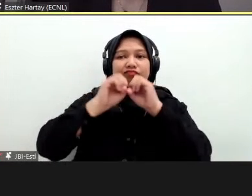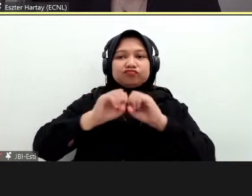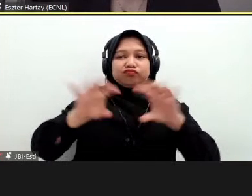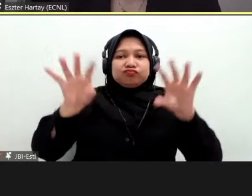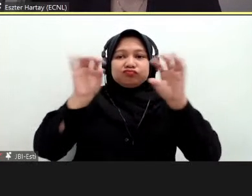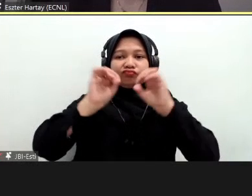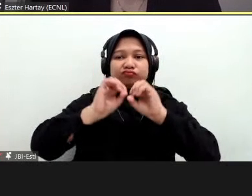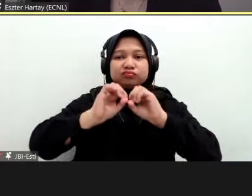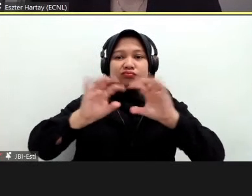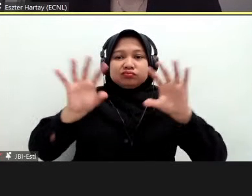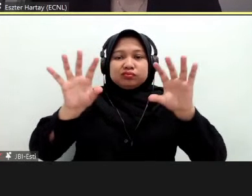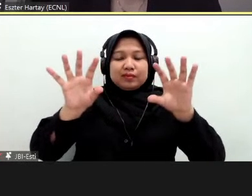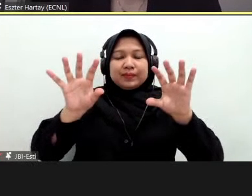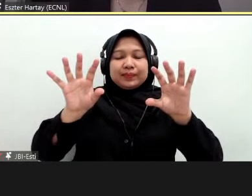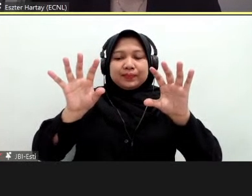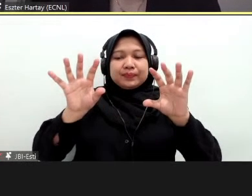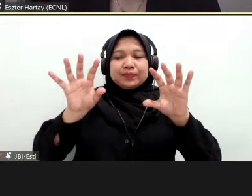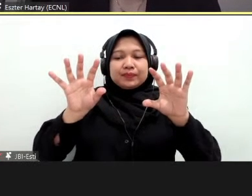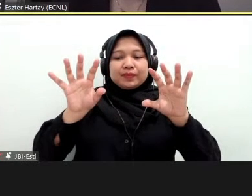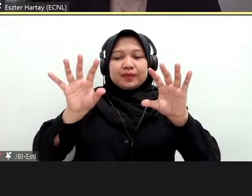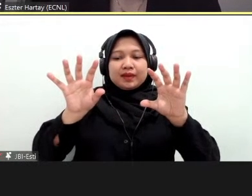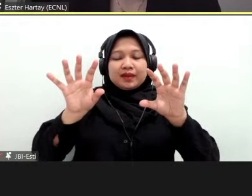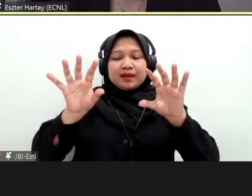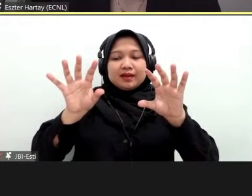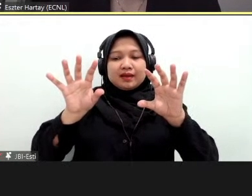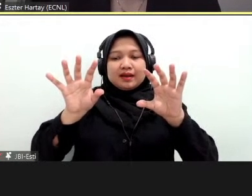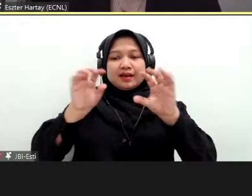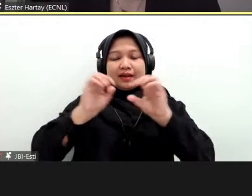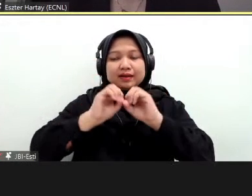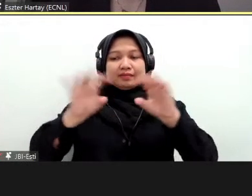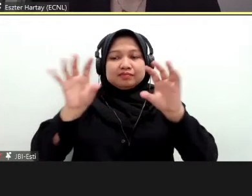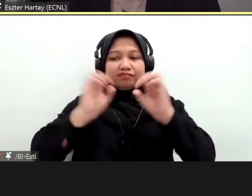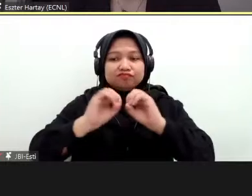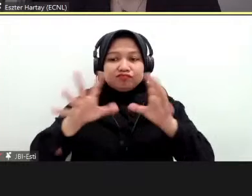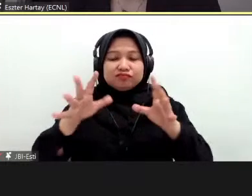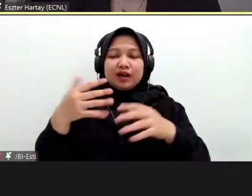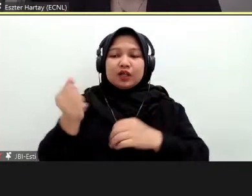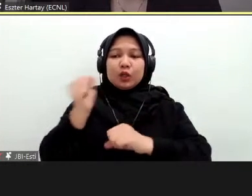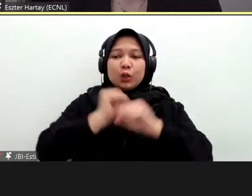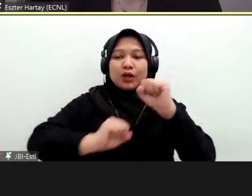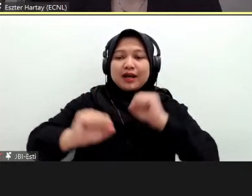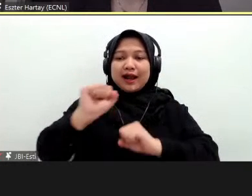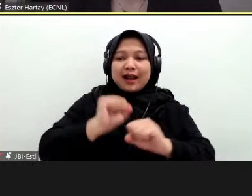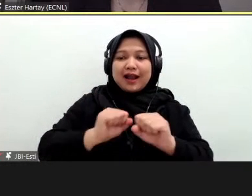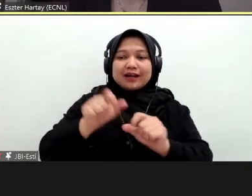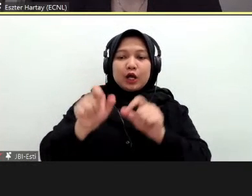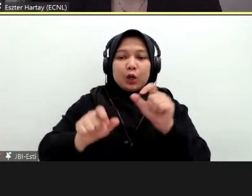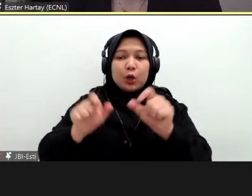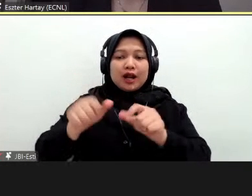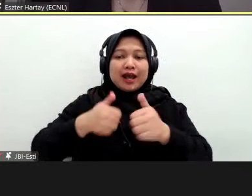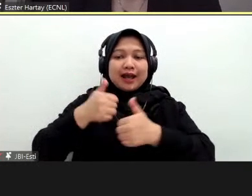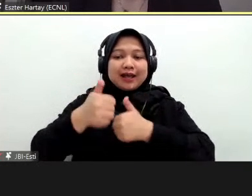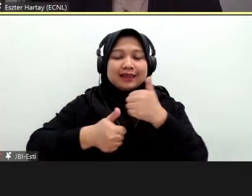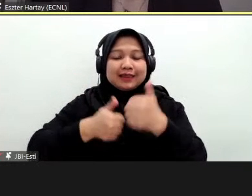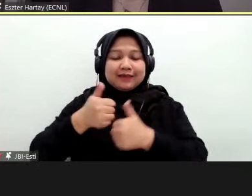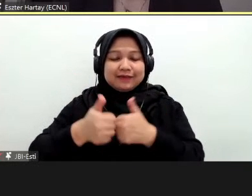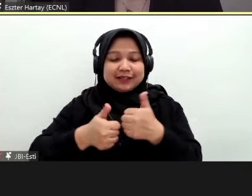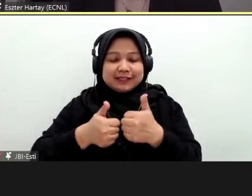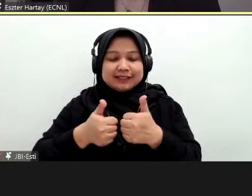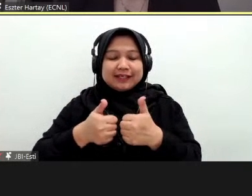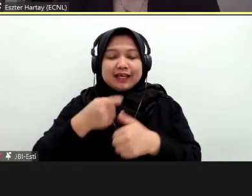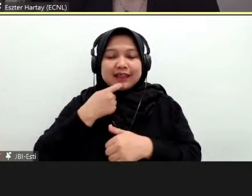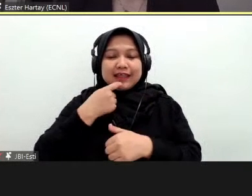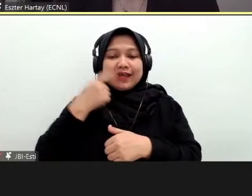Over 70% of human rights defenders killed each year are standing up for the environment. They